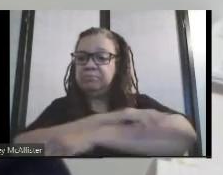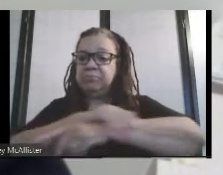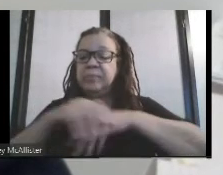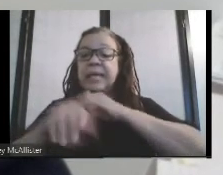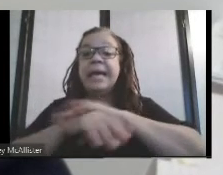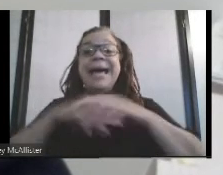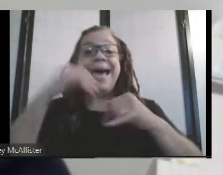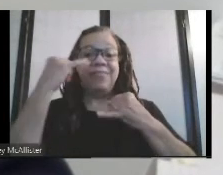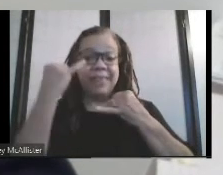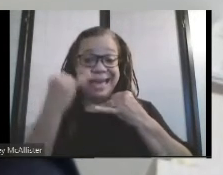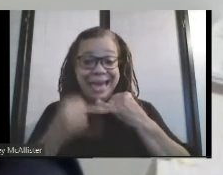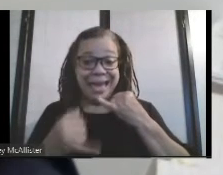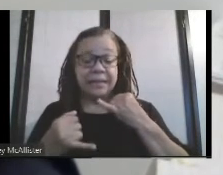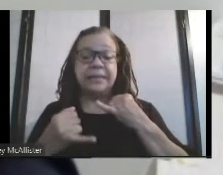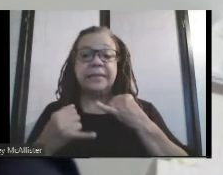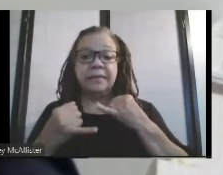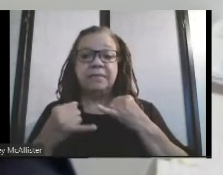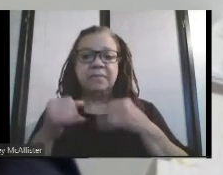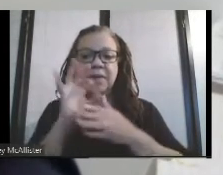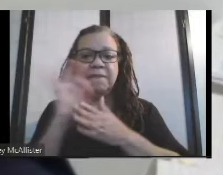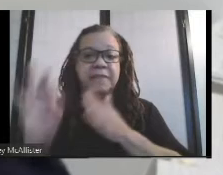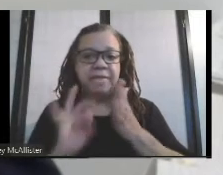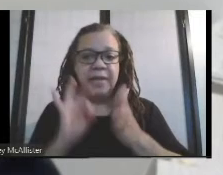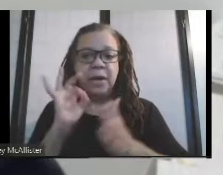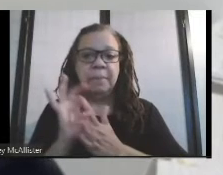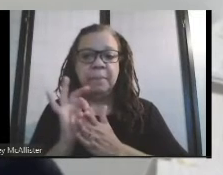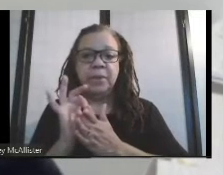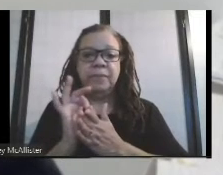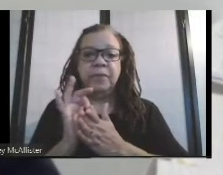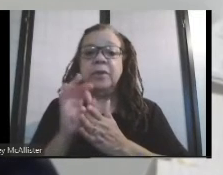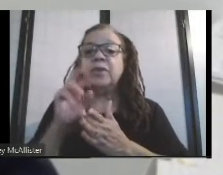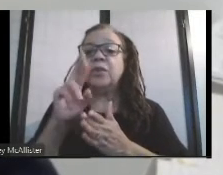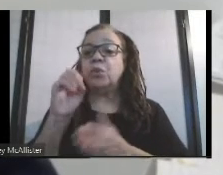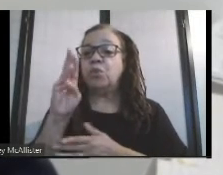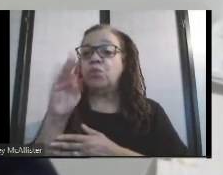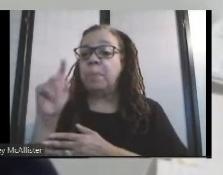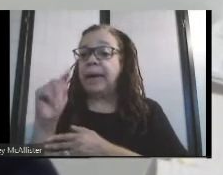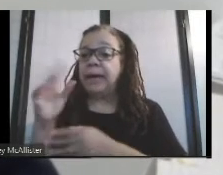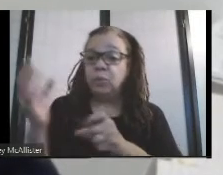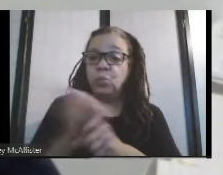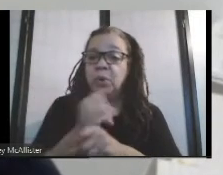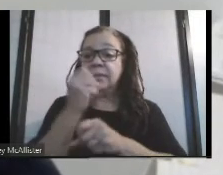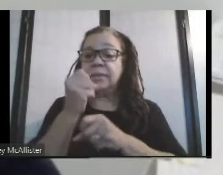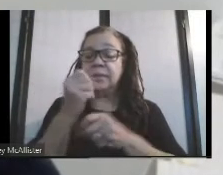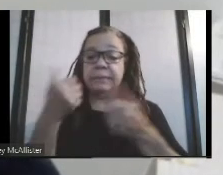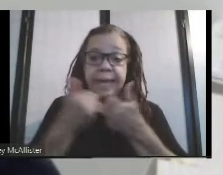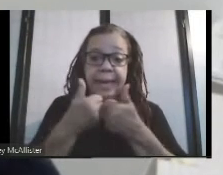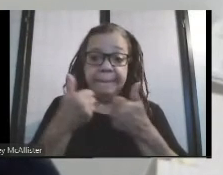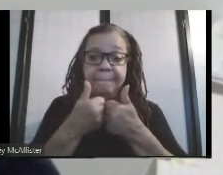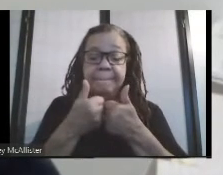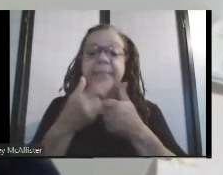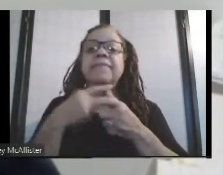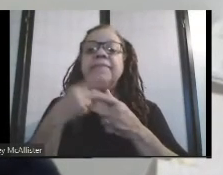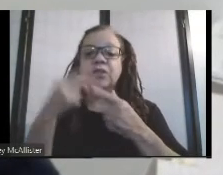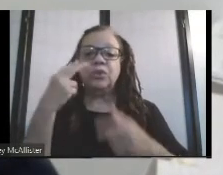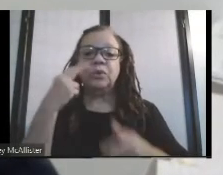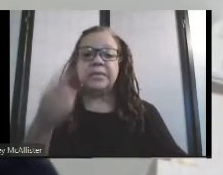end of it, after apparently the robot wins, and then you